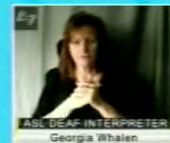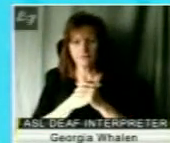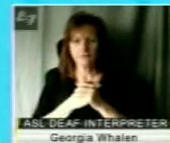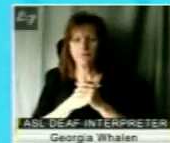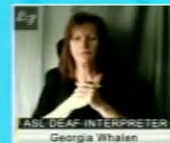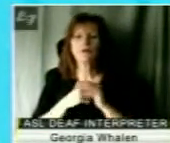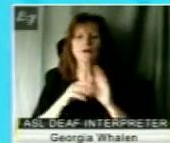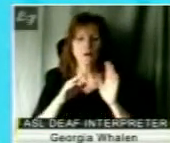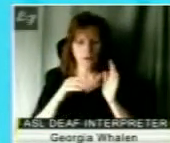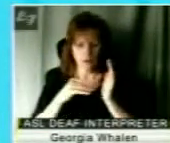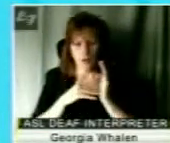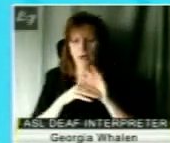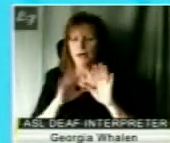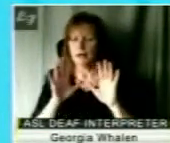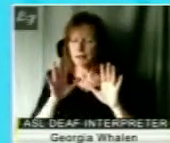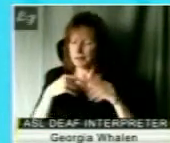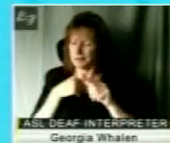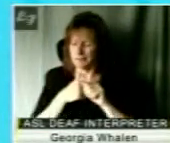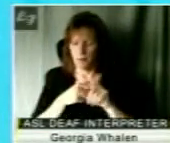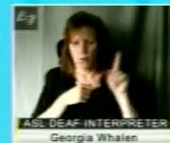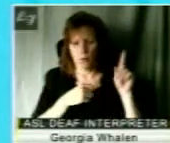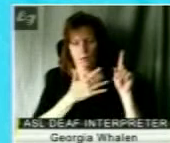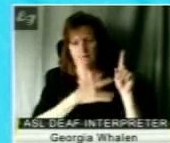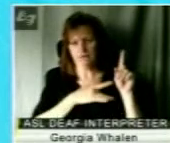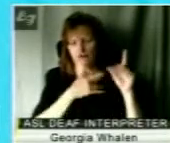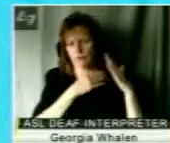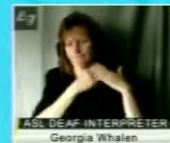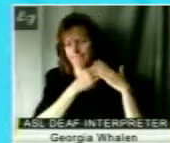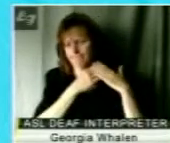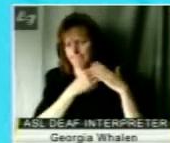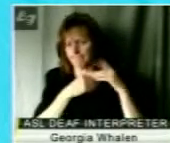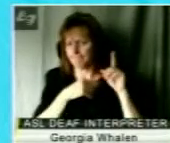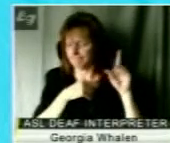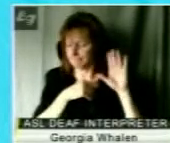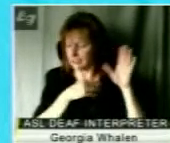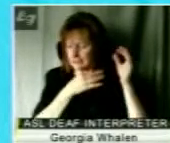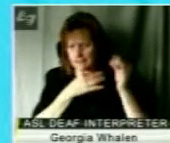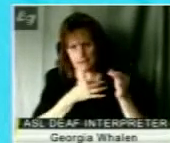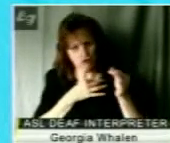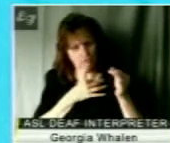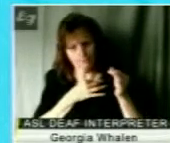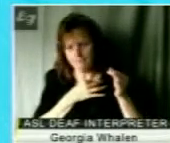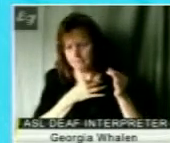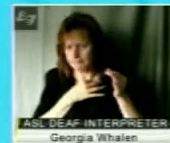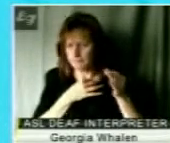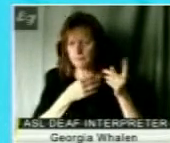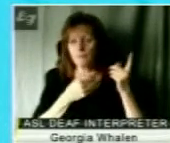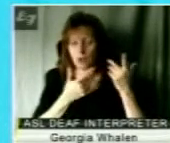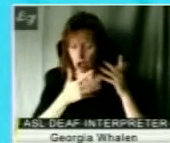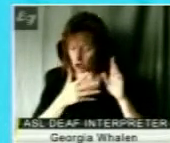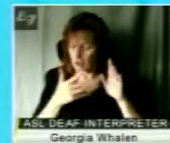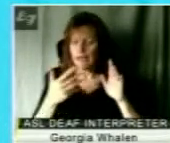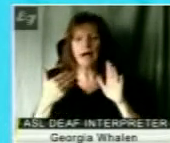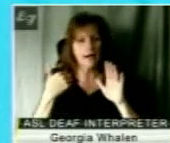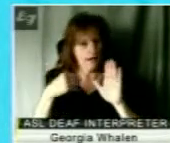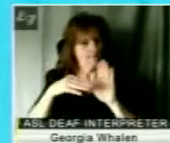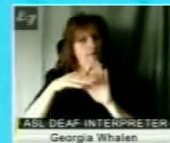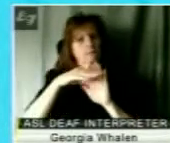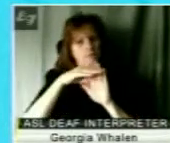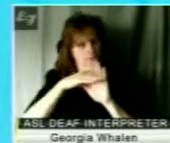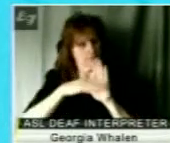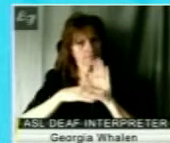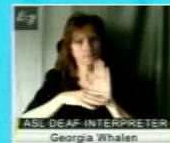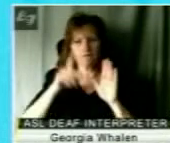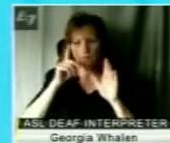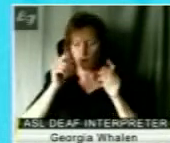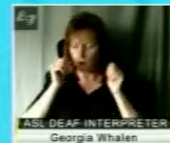the provincial decisions in terms of when any of those reopen. There is guidance that is already out there in terms of all the different workplaces